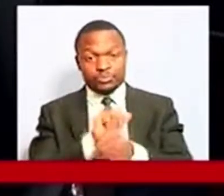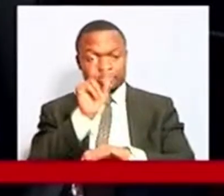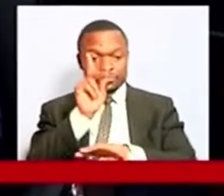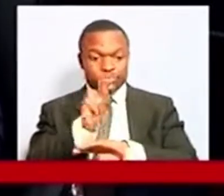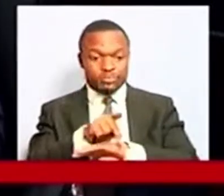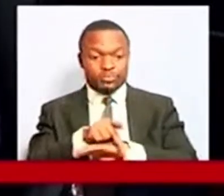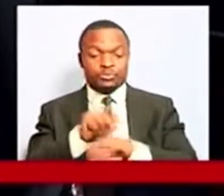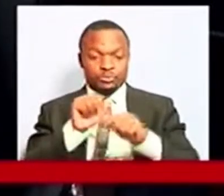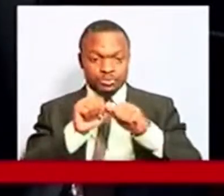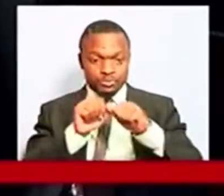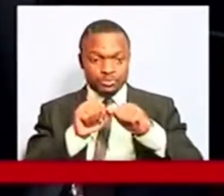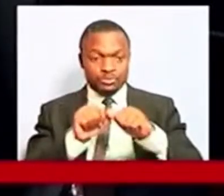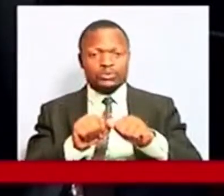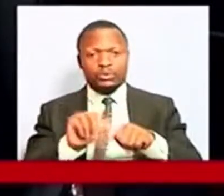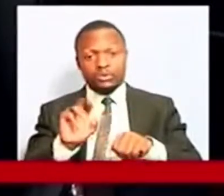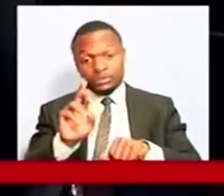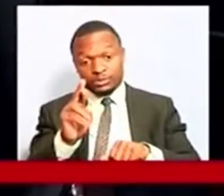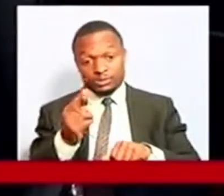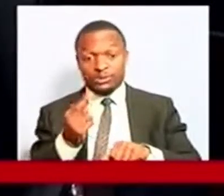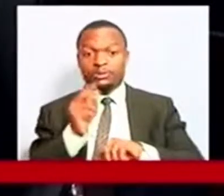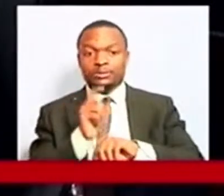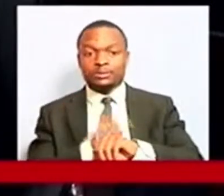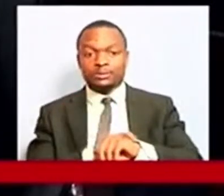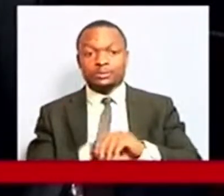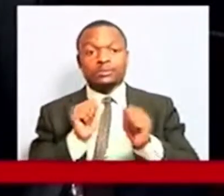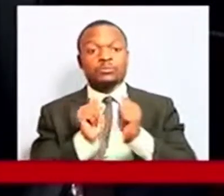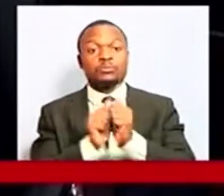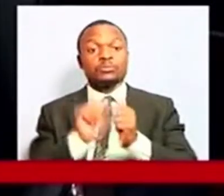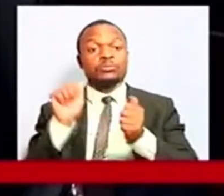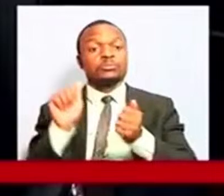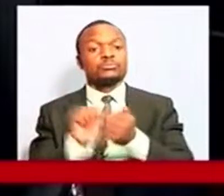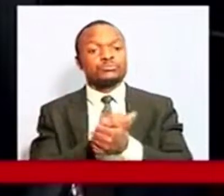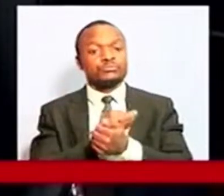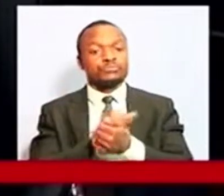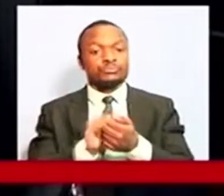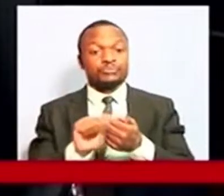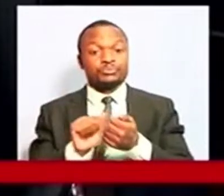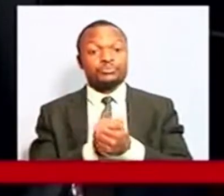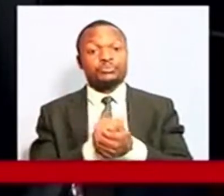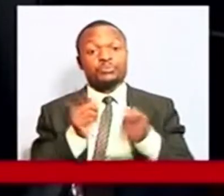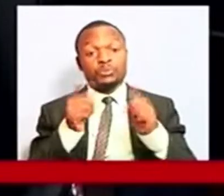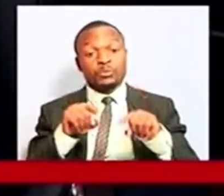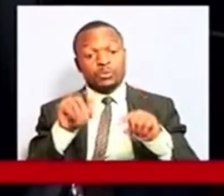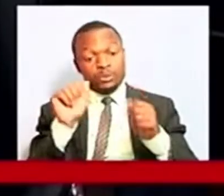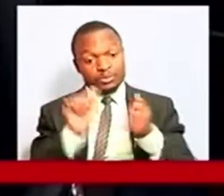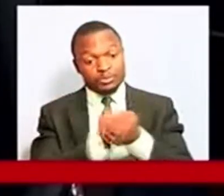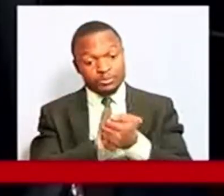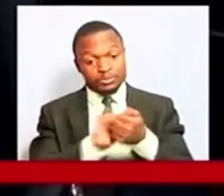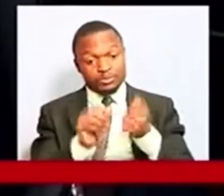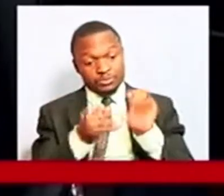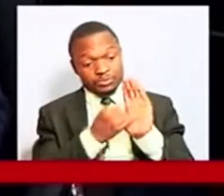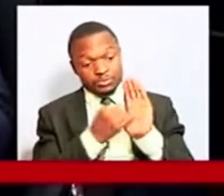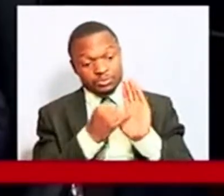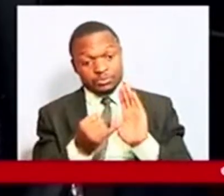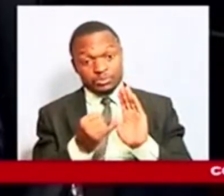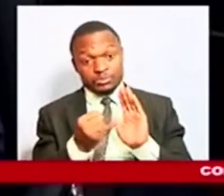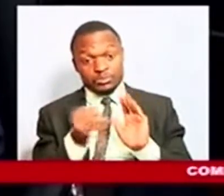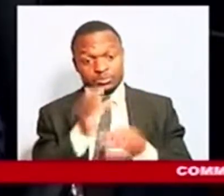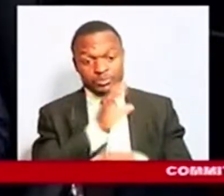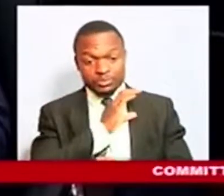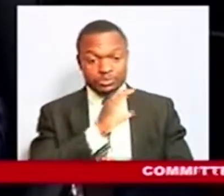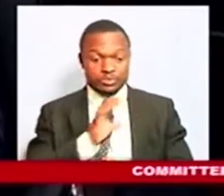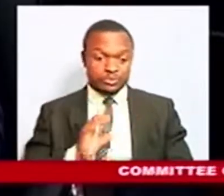still within retention period, with the defects, when the defects were observed. Hence, the